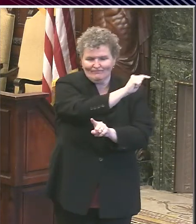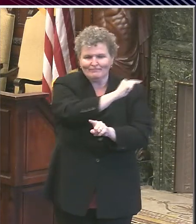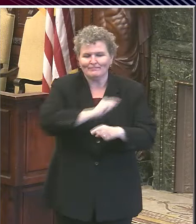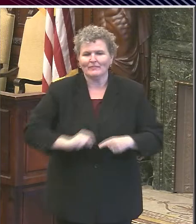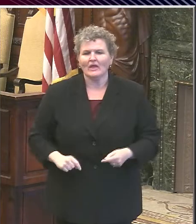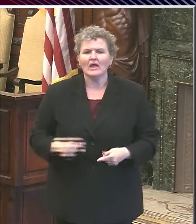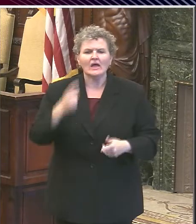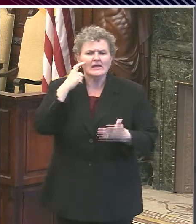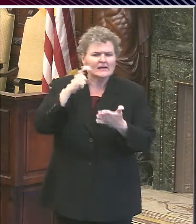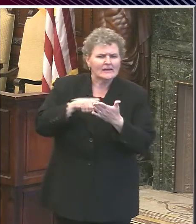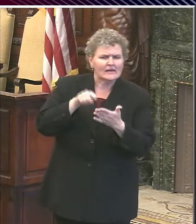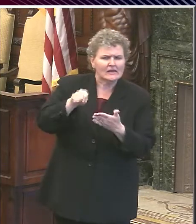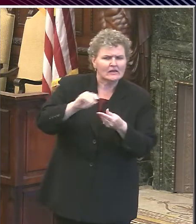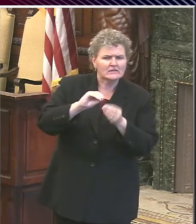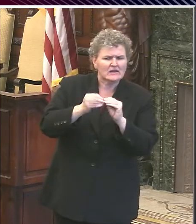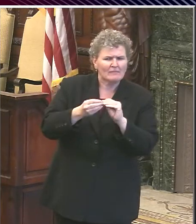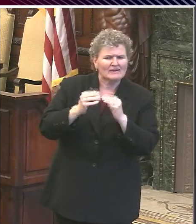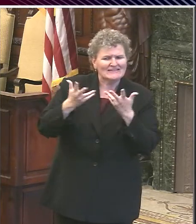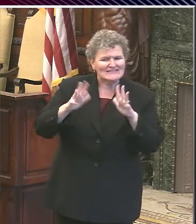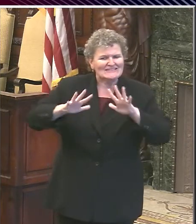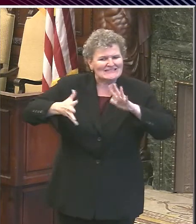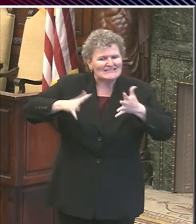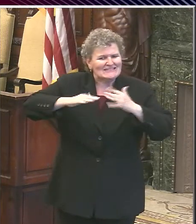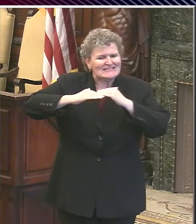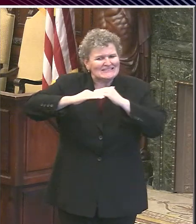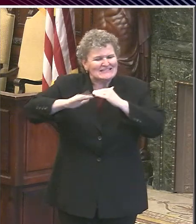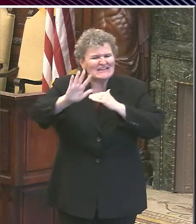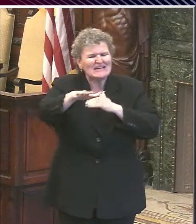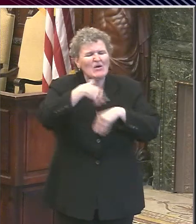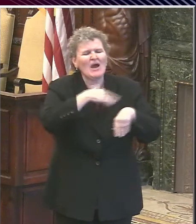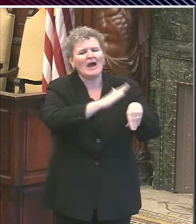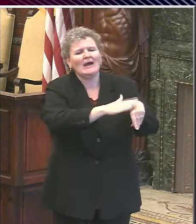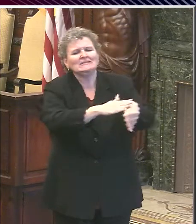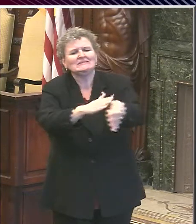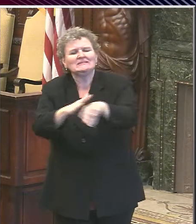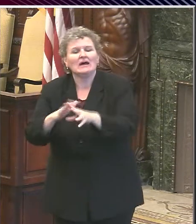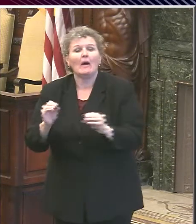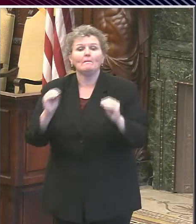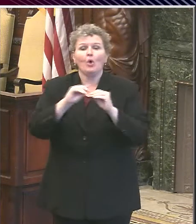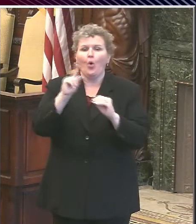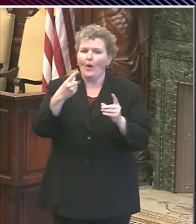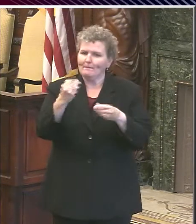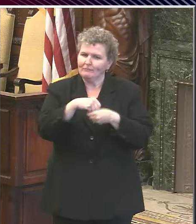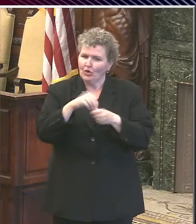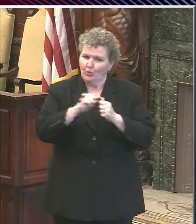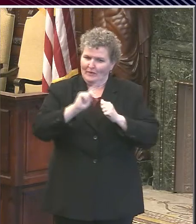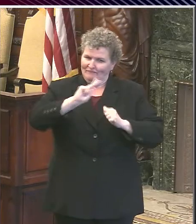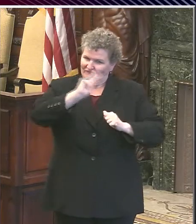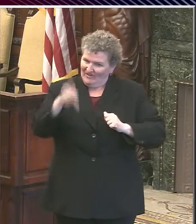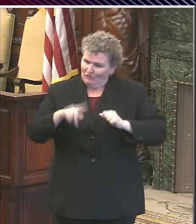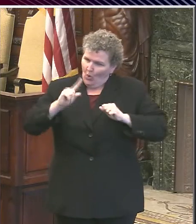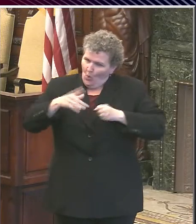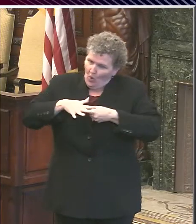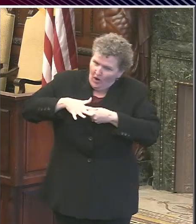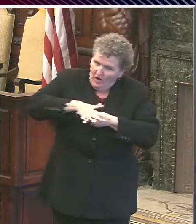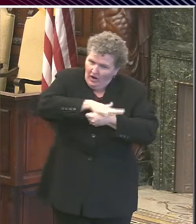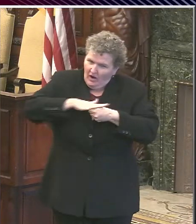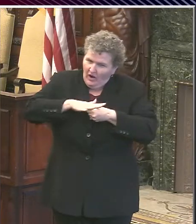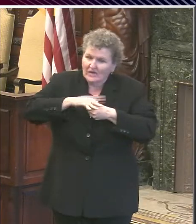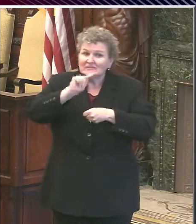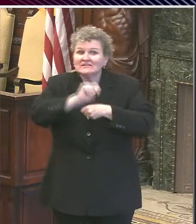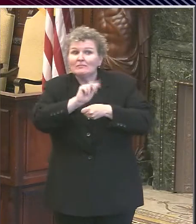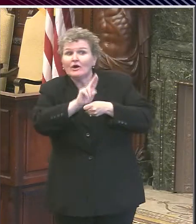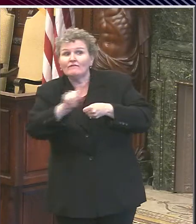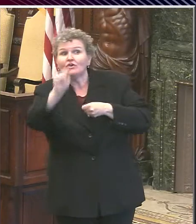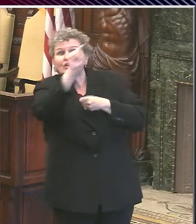before. But there's an important note here, and that is that our case counts include only Philadelphia residents. Many Temple students report